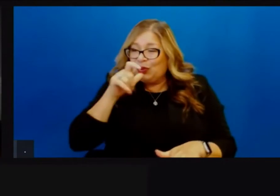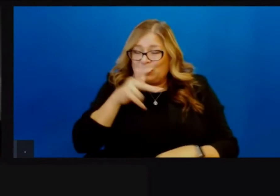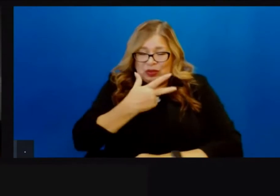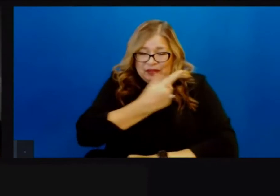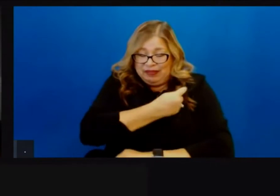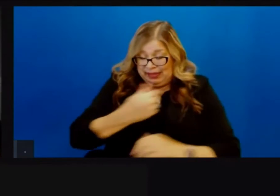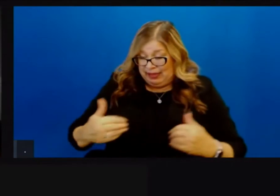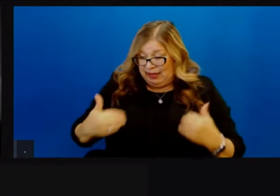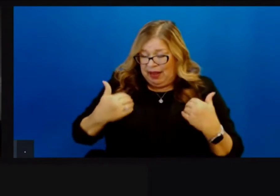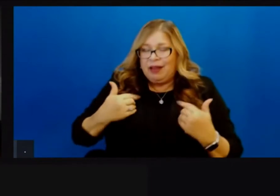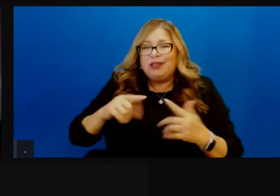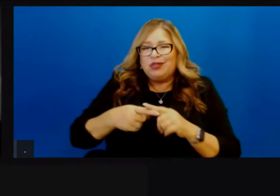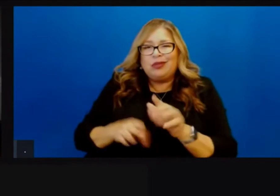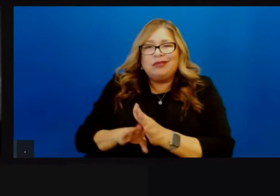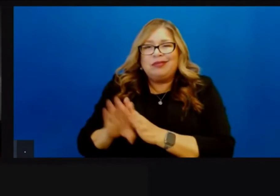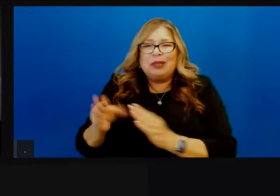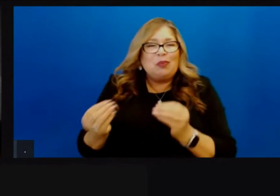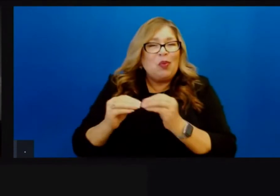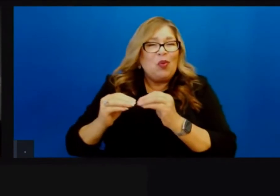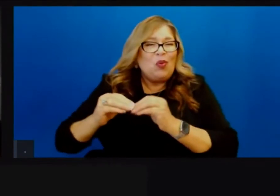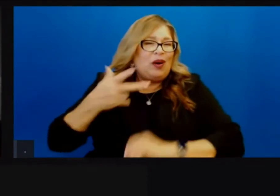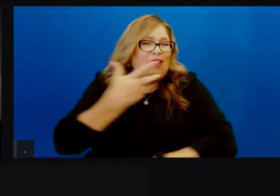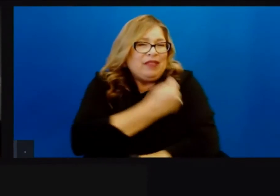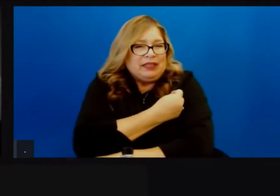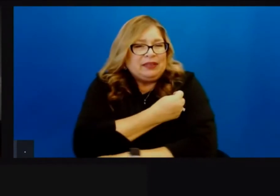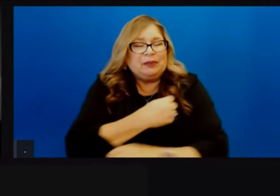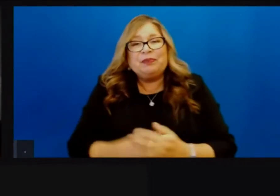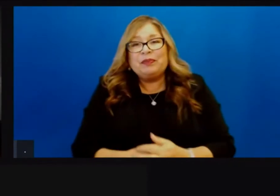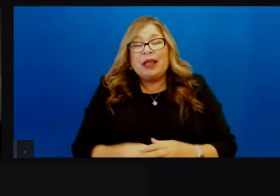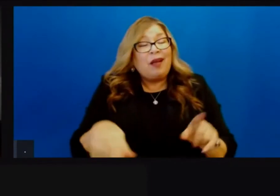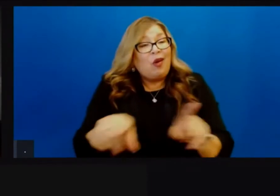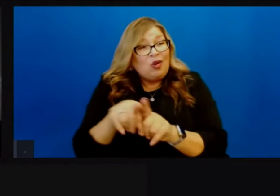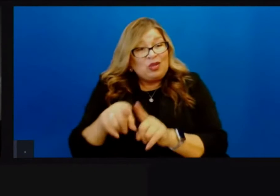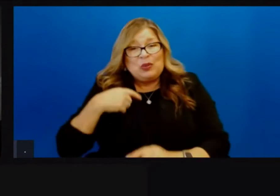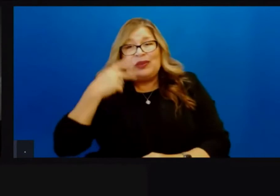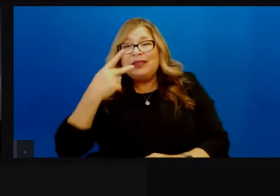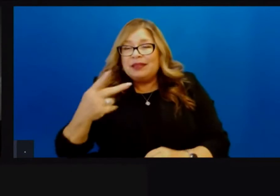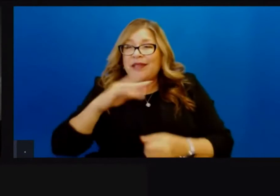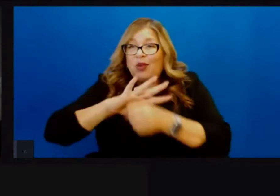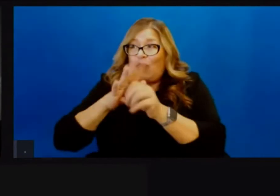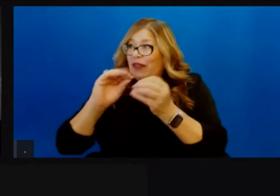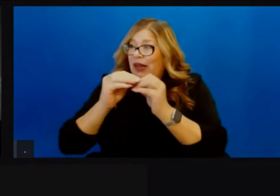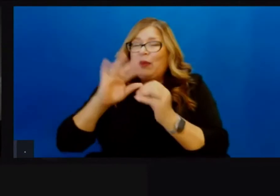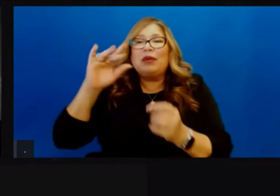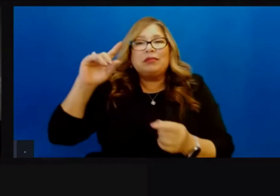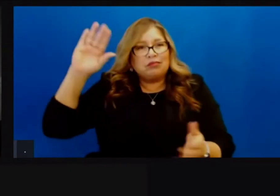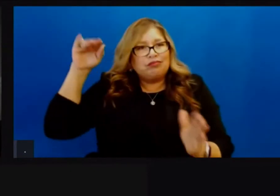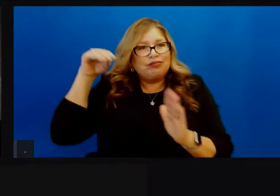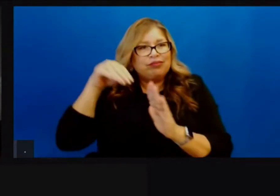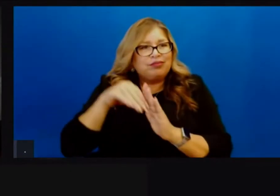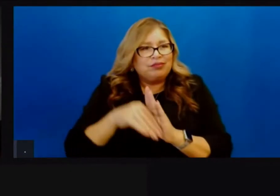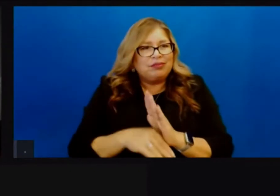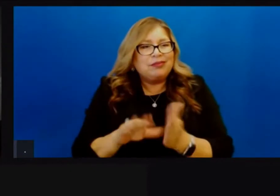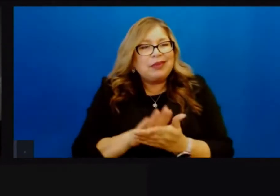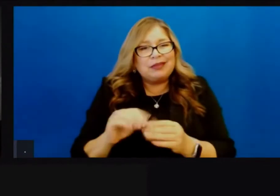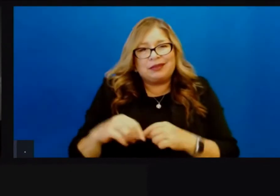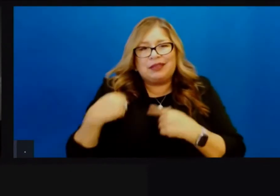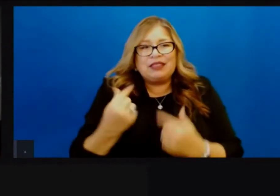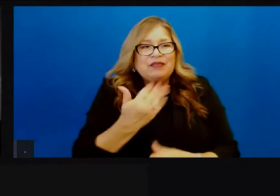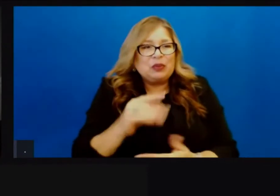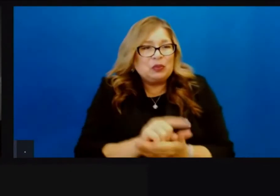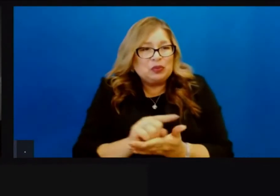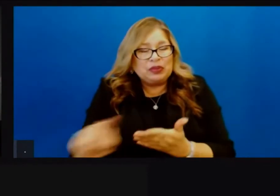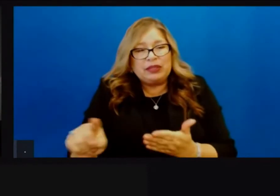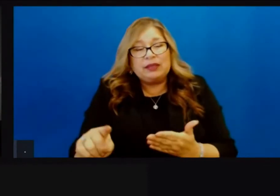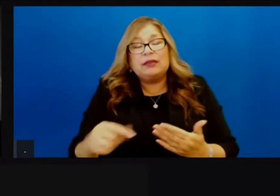we're seeing come down pretty nicely, not just over the last 2 weeks, but we project coming down even more over the next couple of